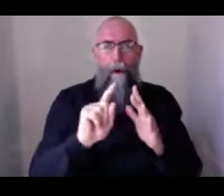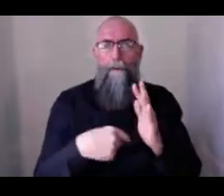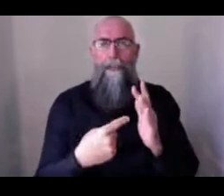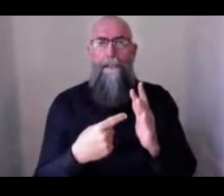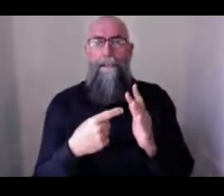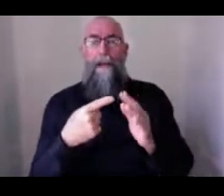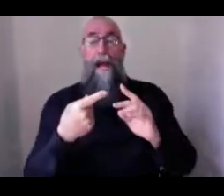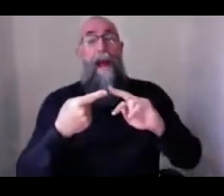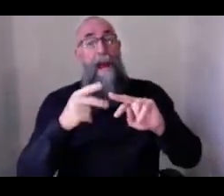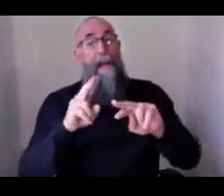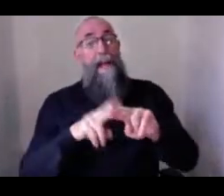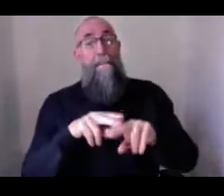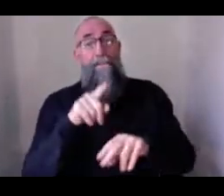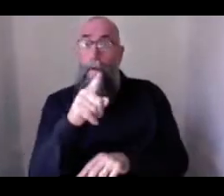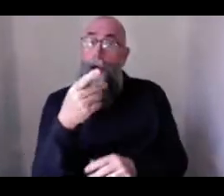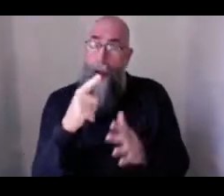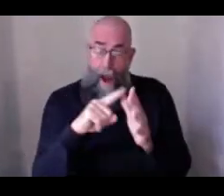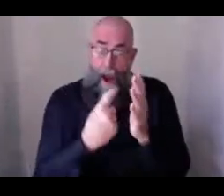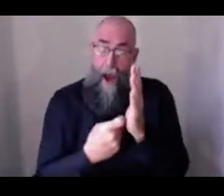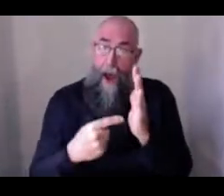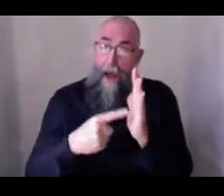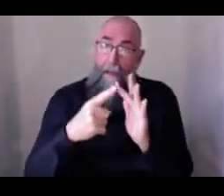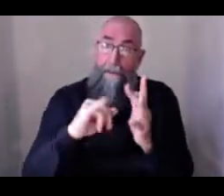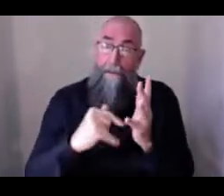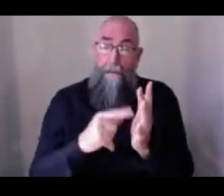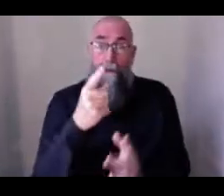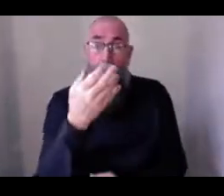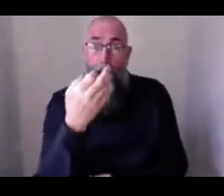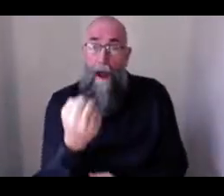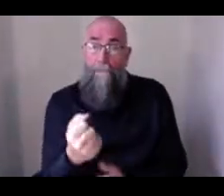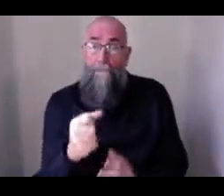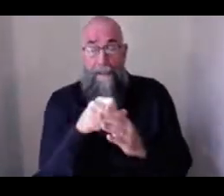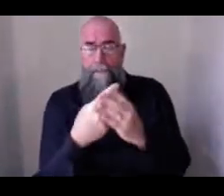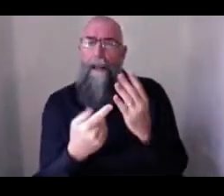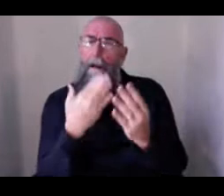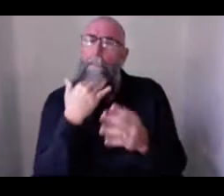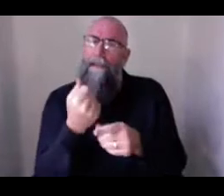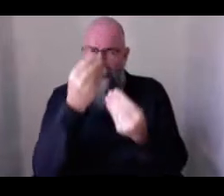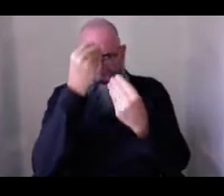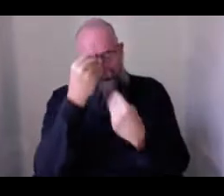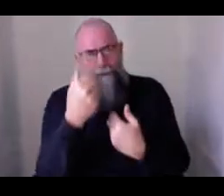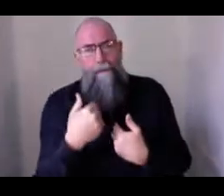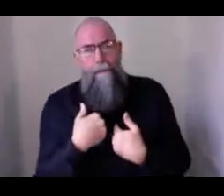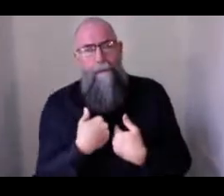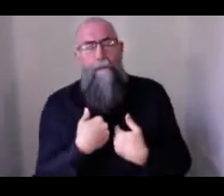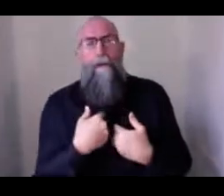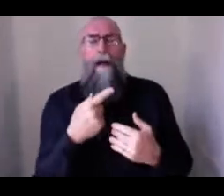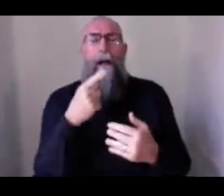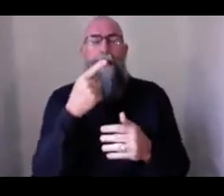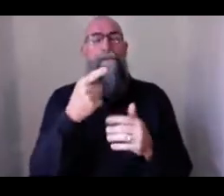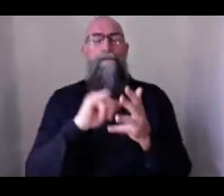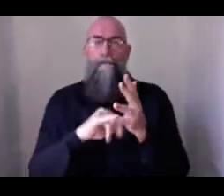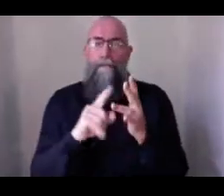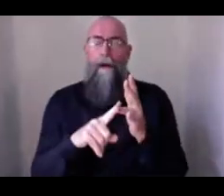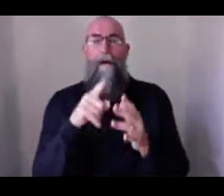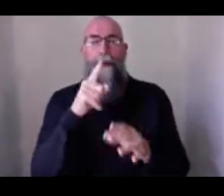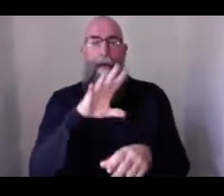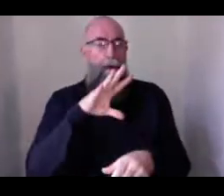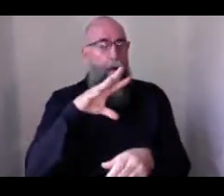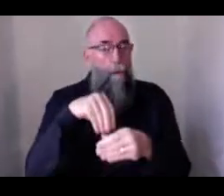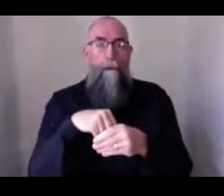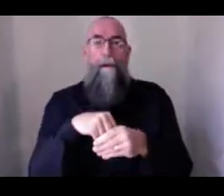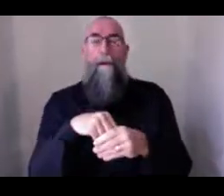And please, if it's about, your reach as an artist with disability in the